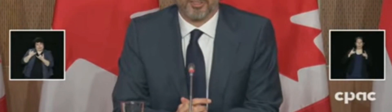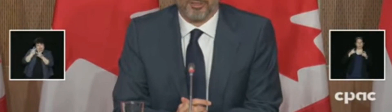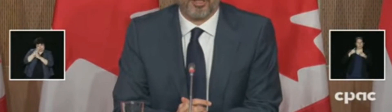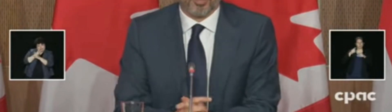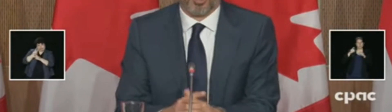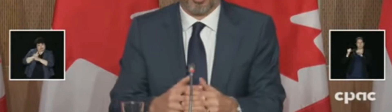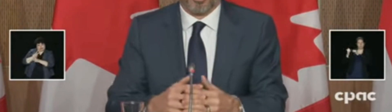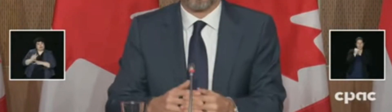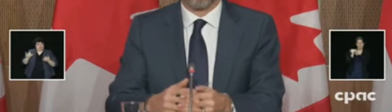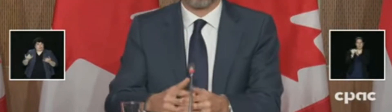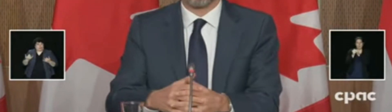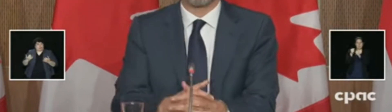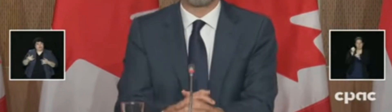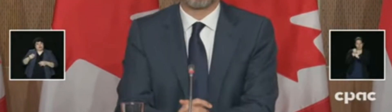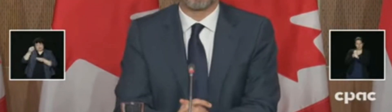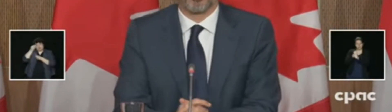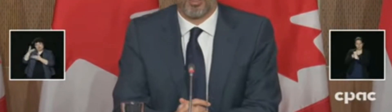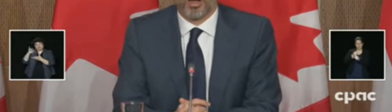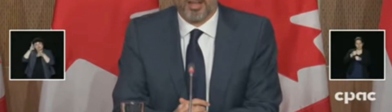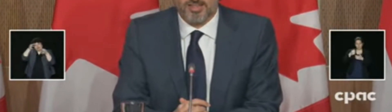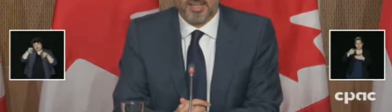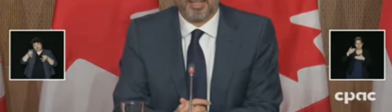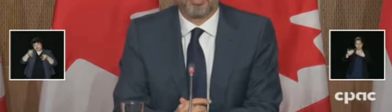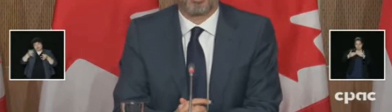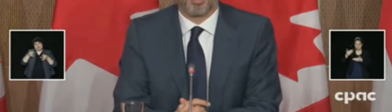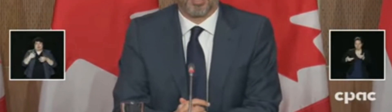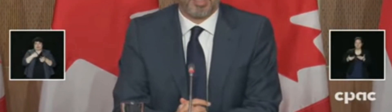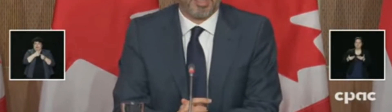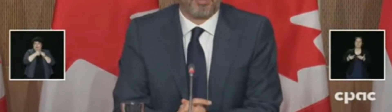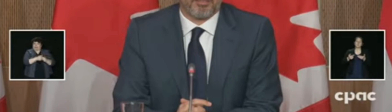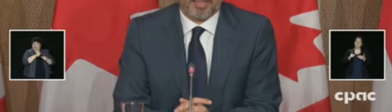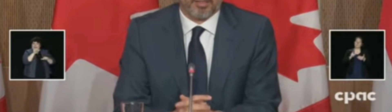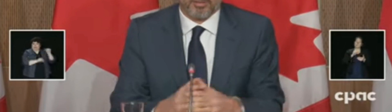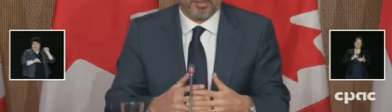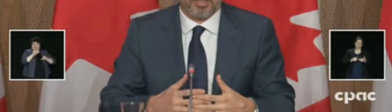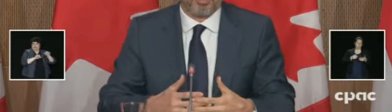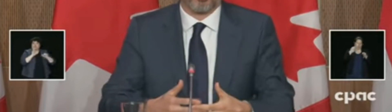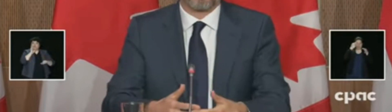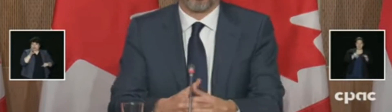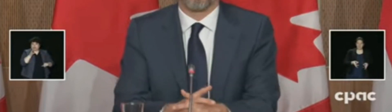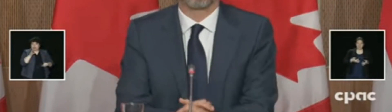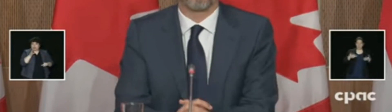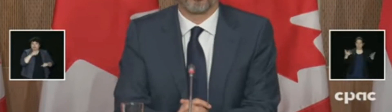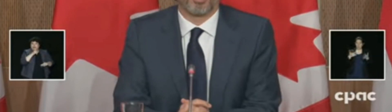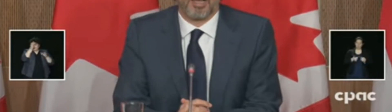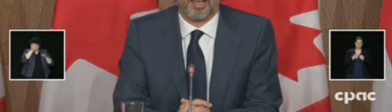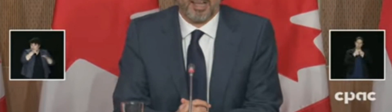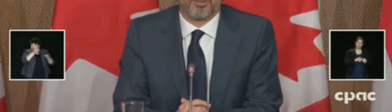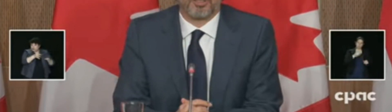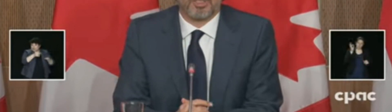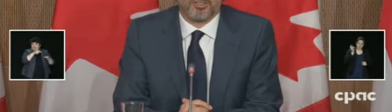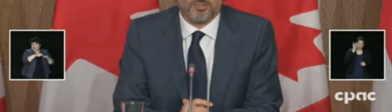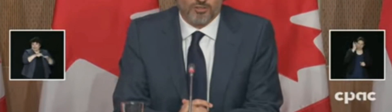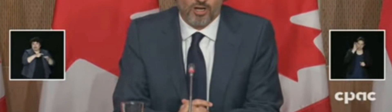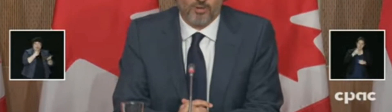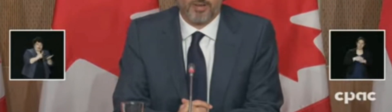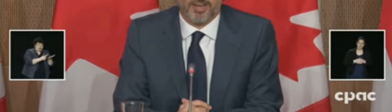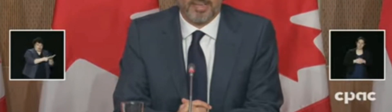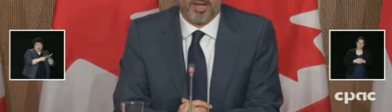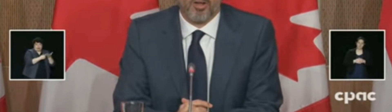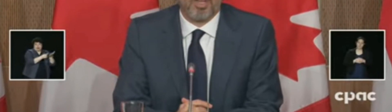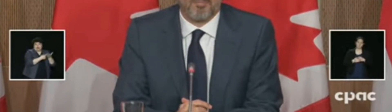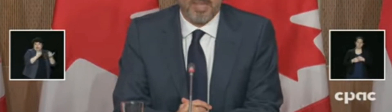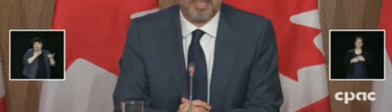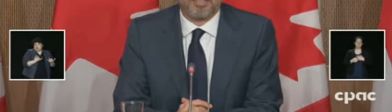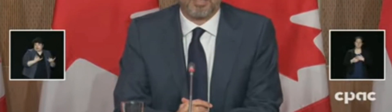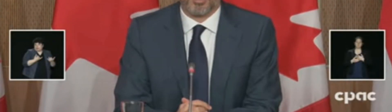can assure you that our decisions will be based on science, and the fact that those decisions are ongoing and those discussions are ongoing right